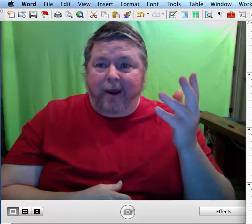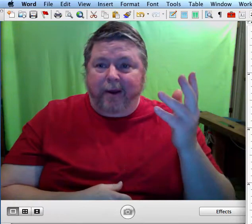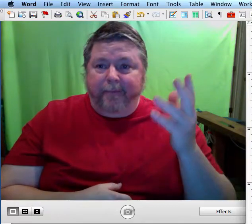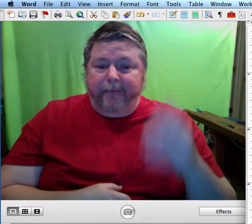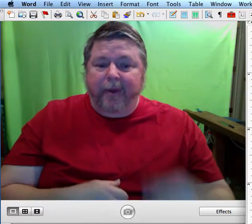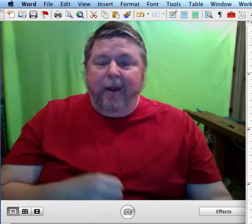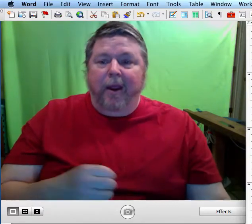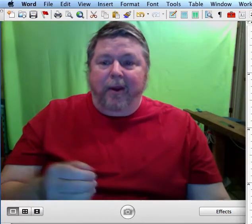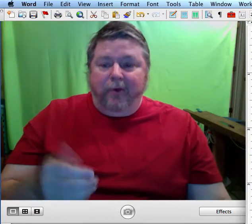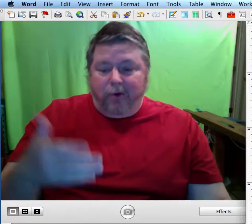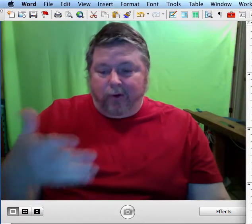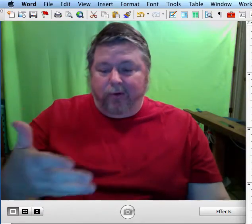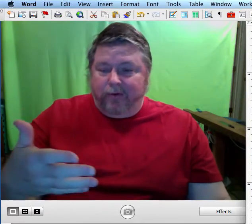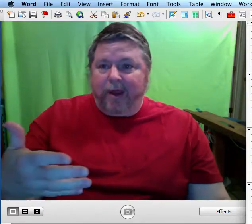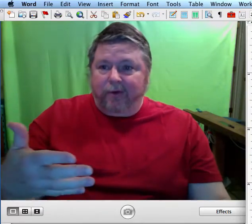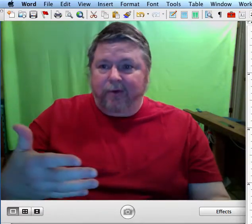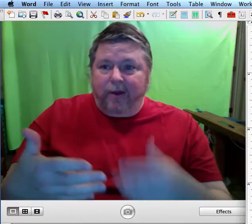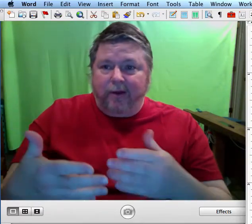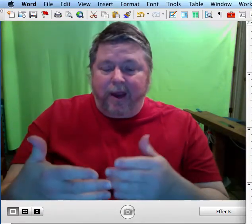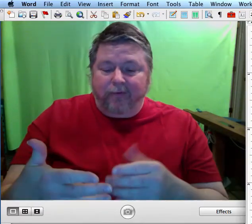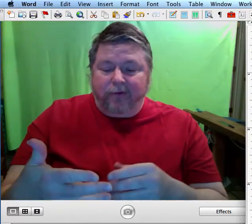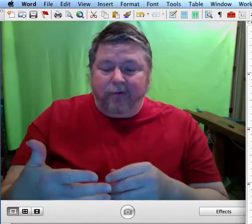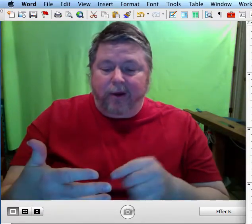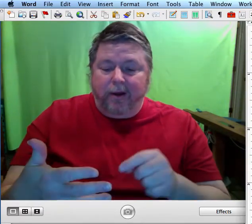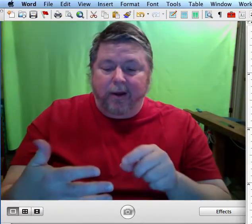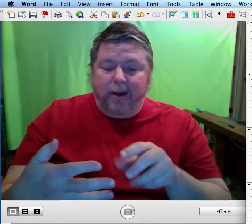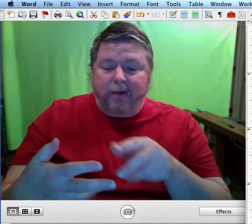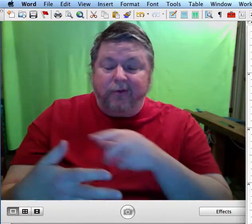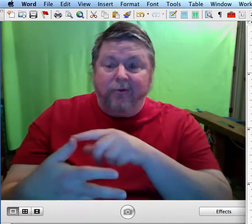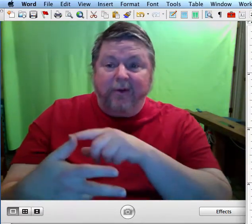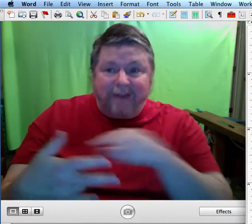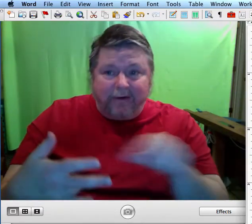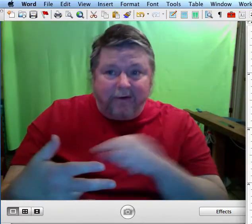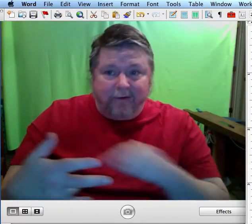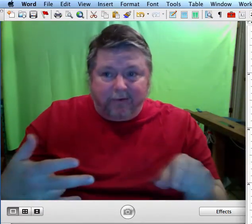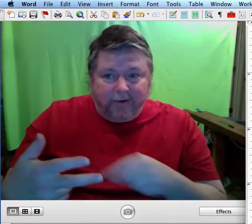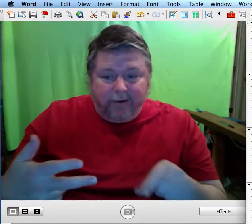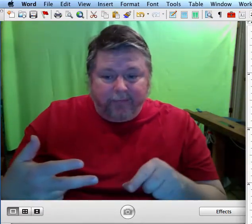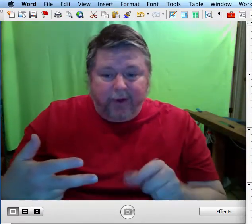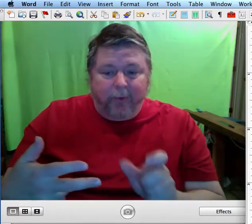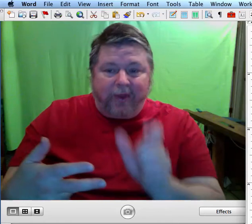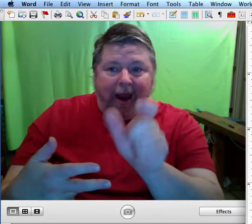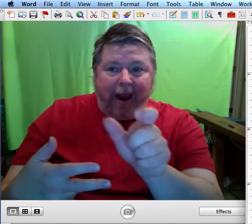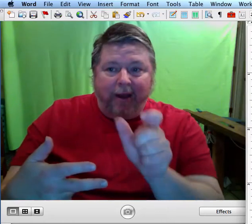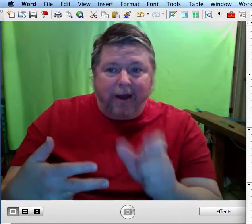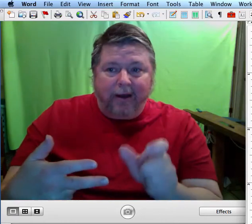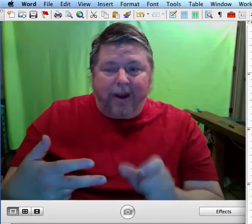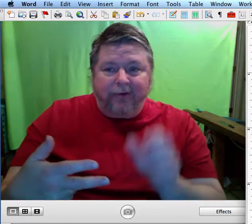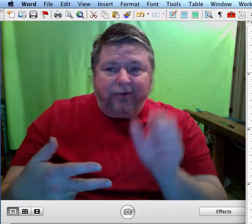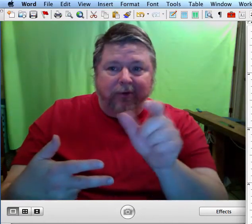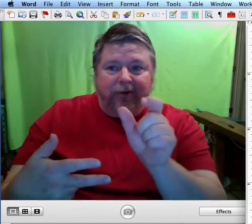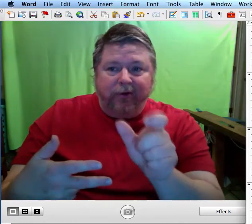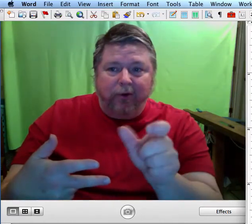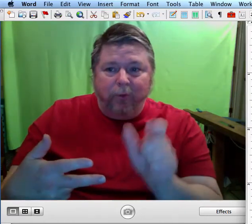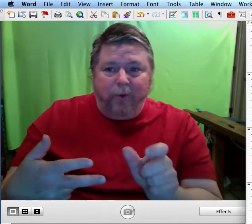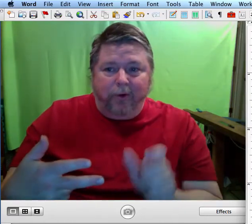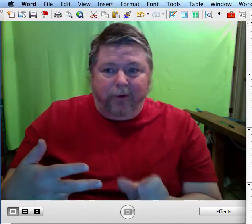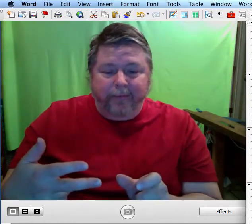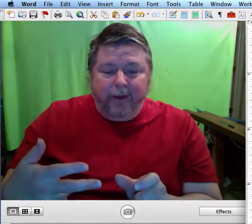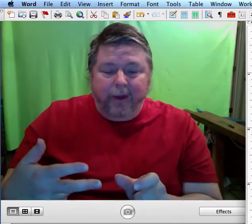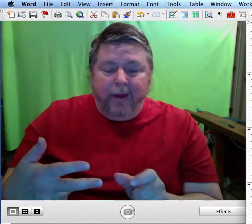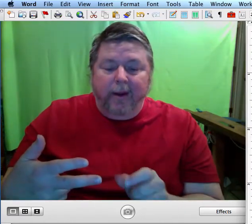sign. And your text on the Canvas screen has three sentences with a highlighted or asterisked